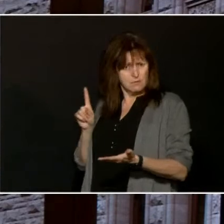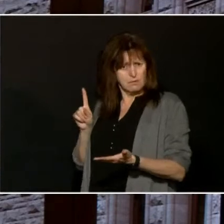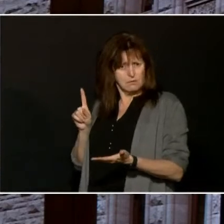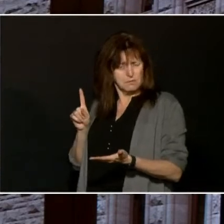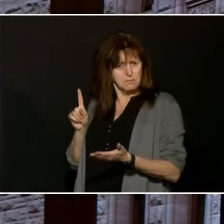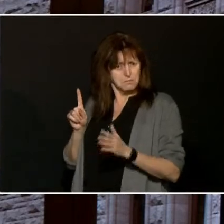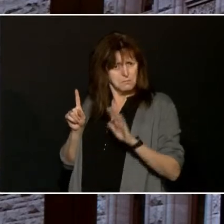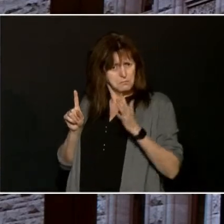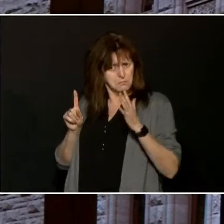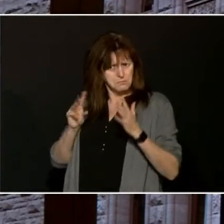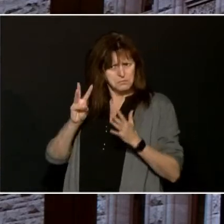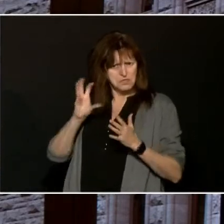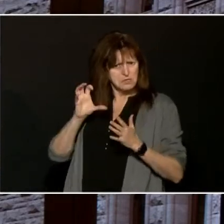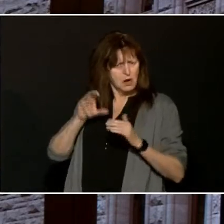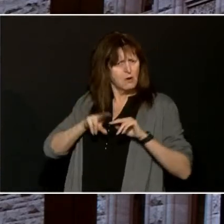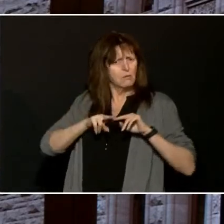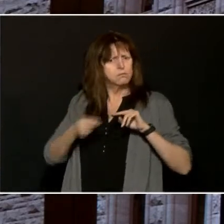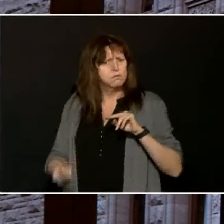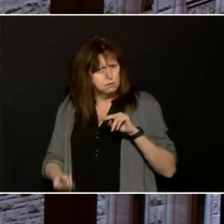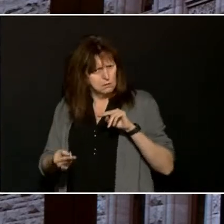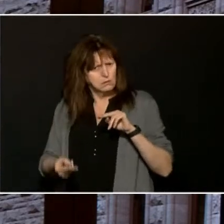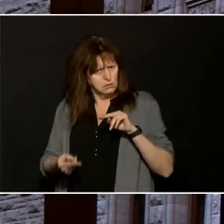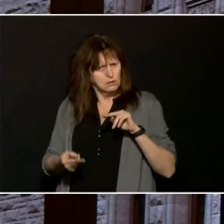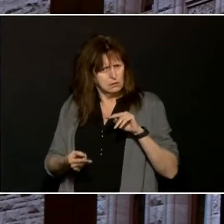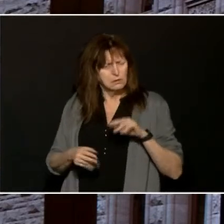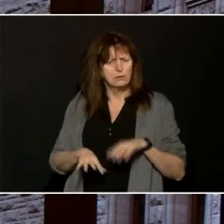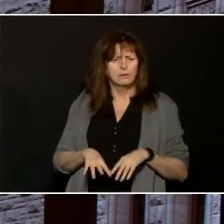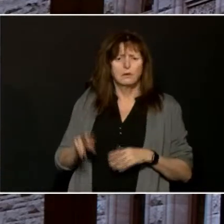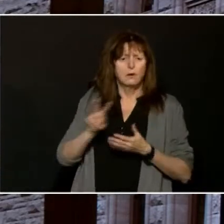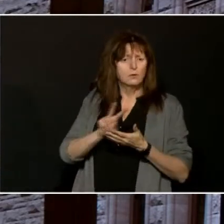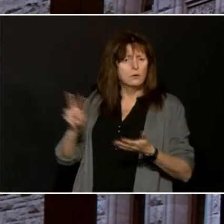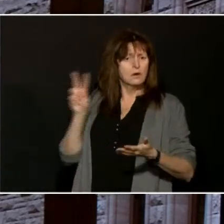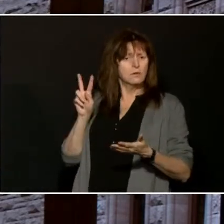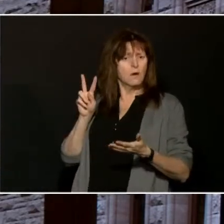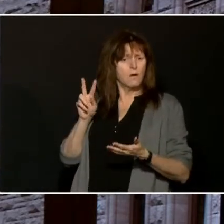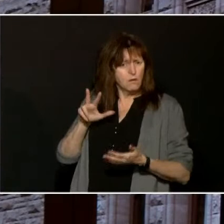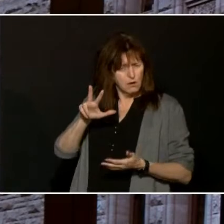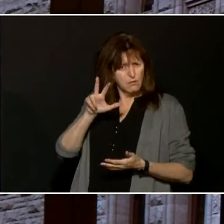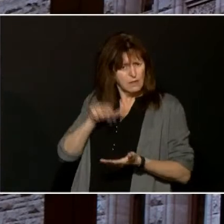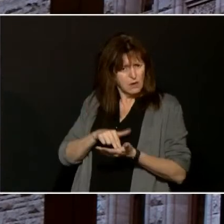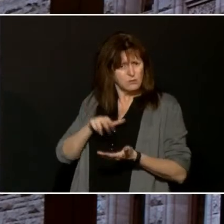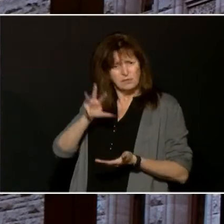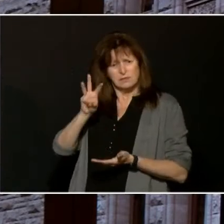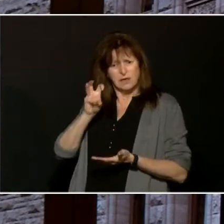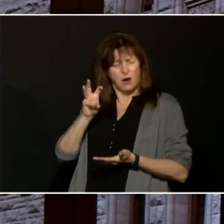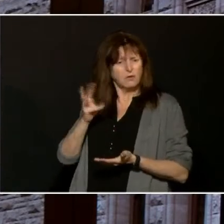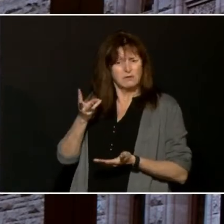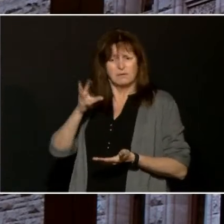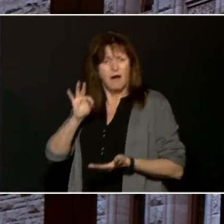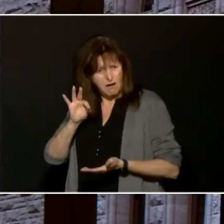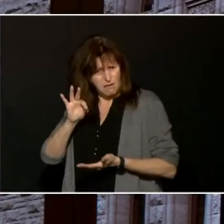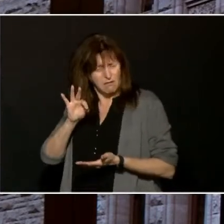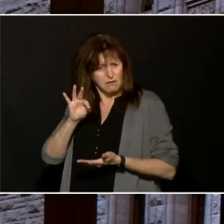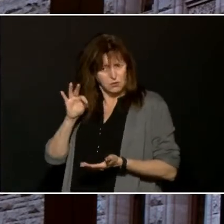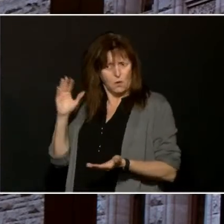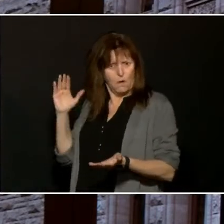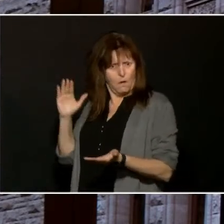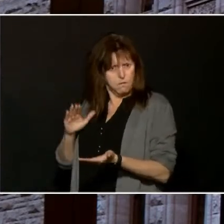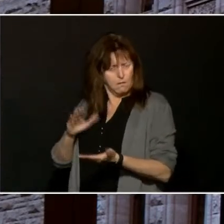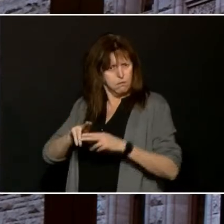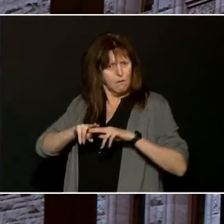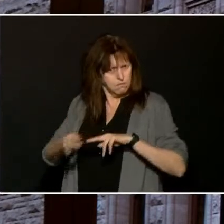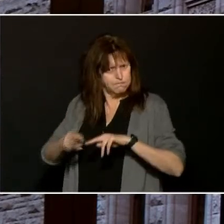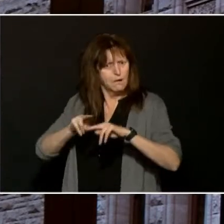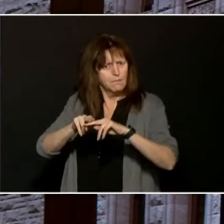from 3,369 2 weeks ago. That shows you how we are assertively, collectively, as Ontarians, in